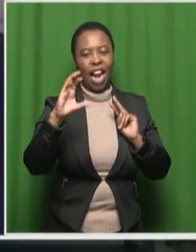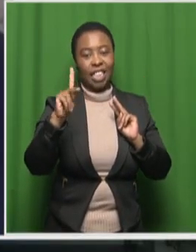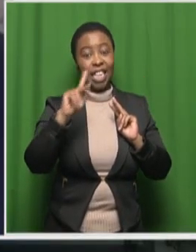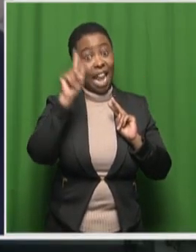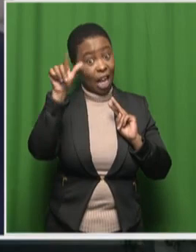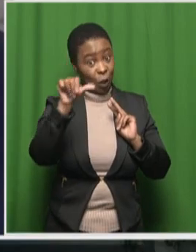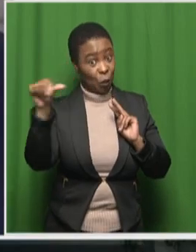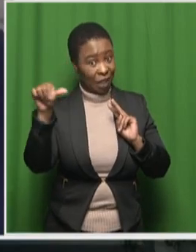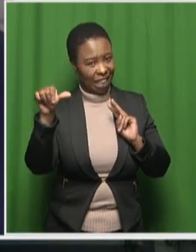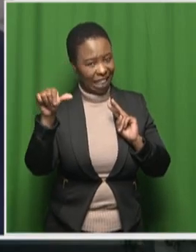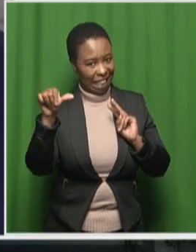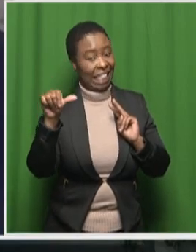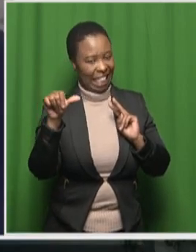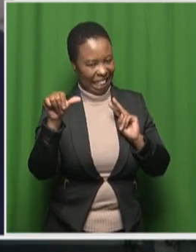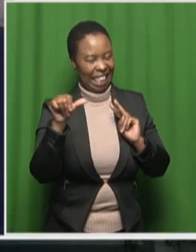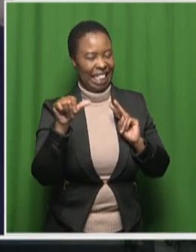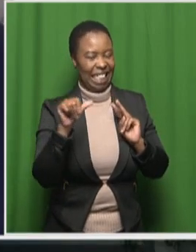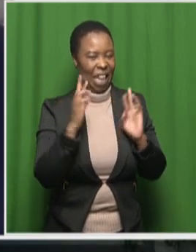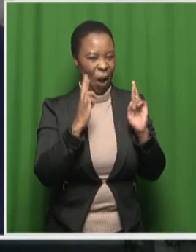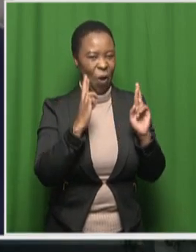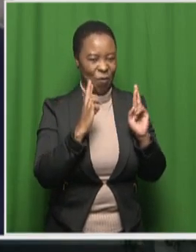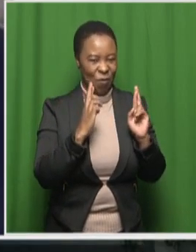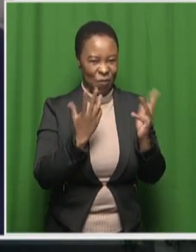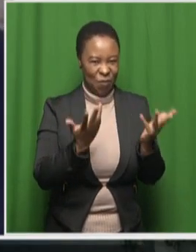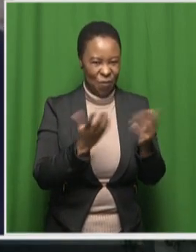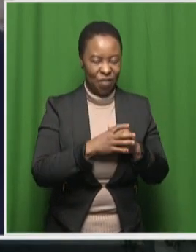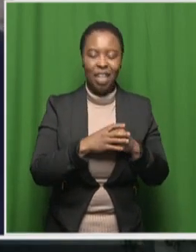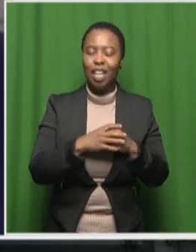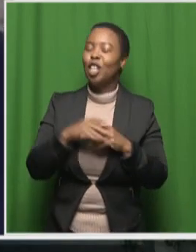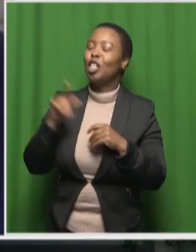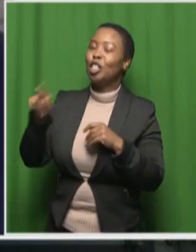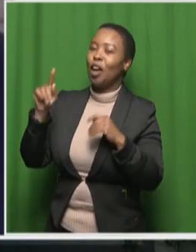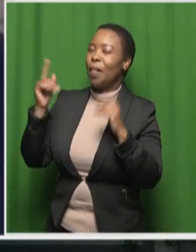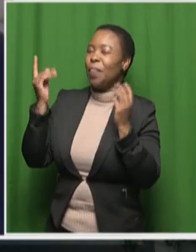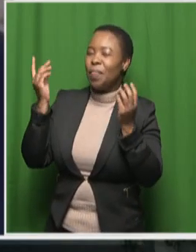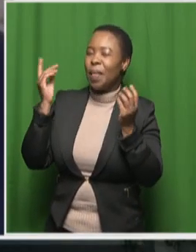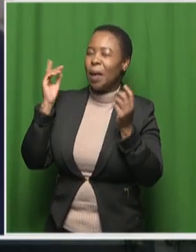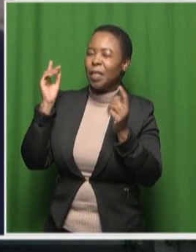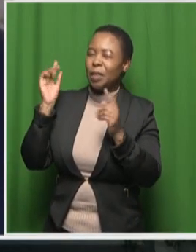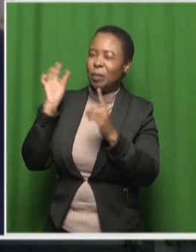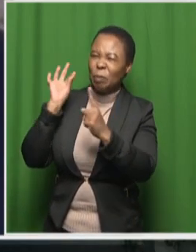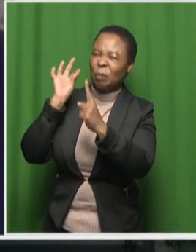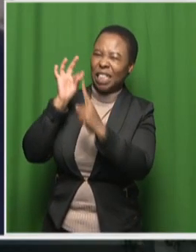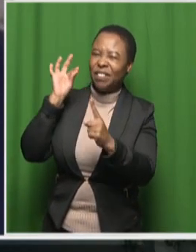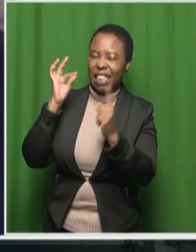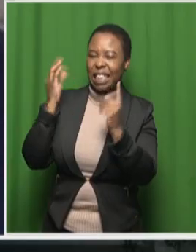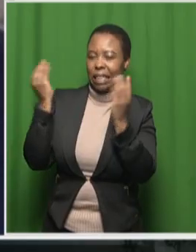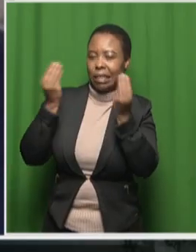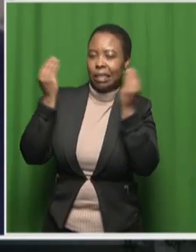most exciting soon. What's been a career highlight for you to date?